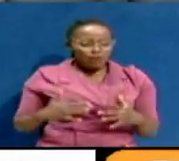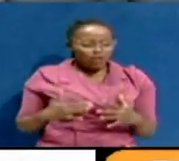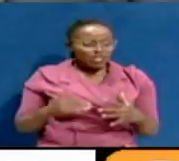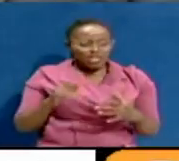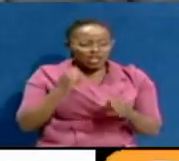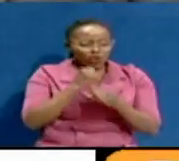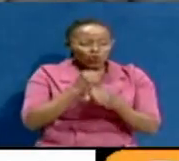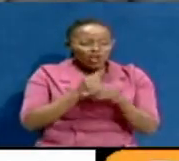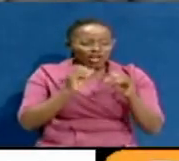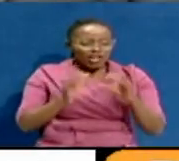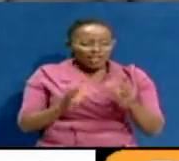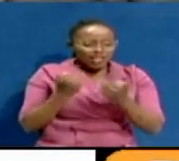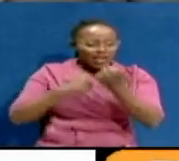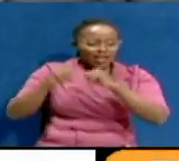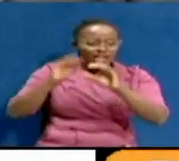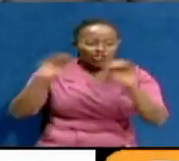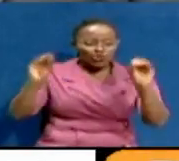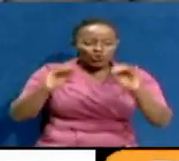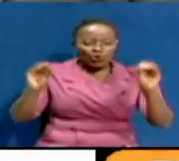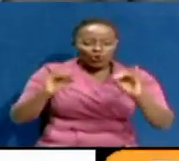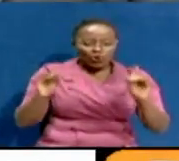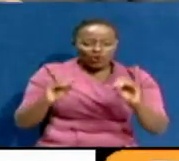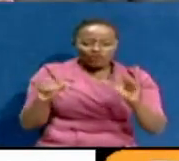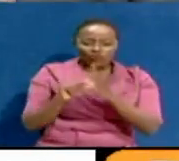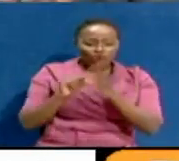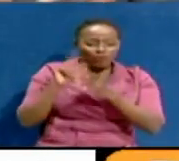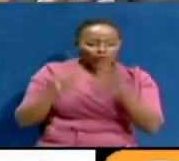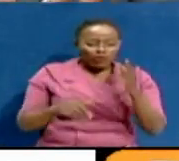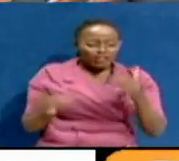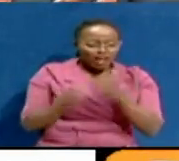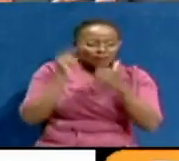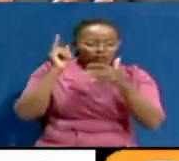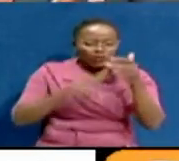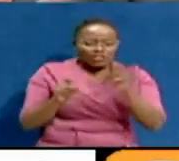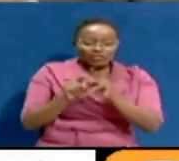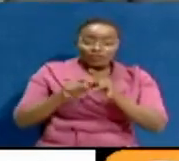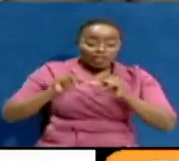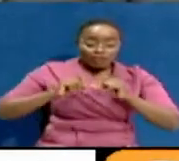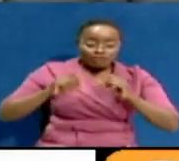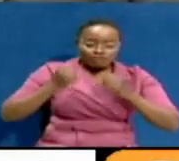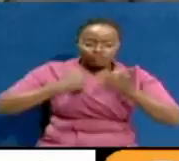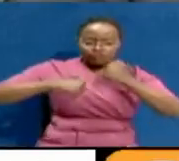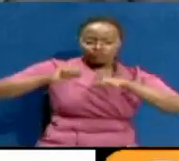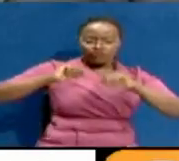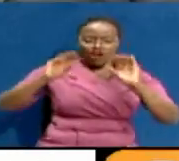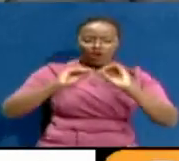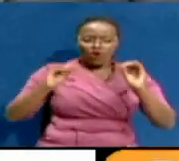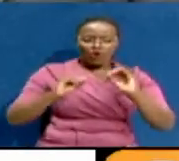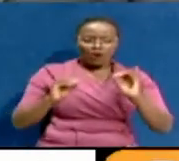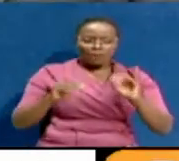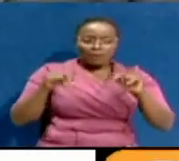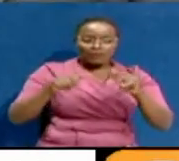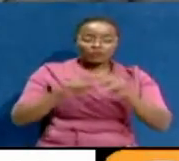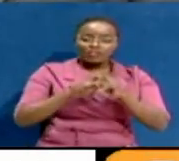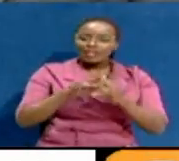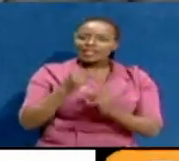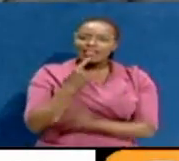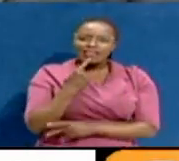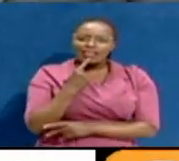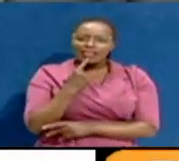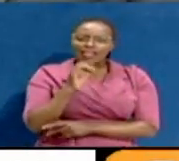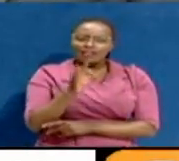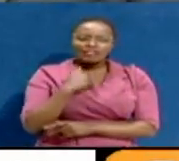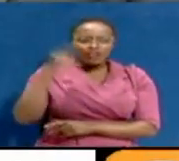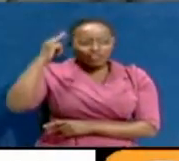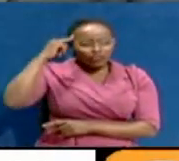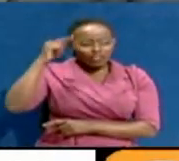so quiet? So what's going on? Why aren't they waking up? So those who are listening tonight are beginning to wonder whether they